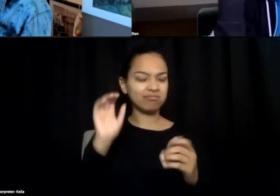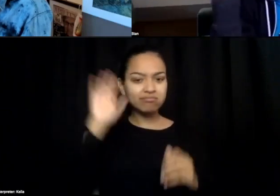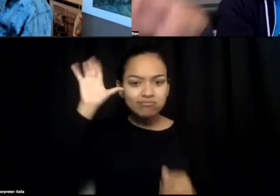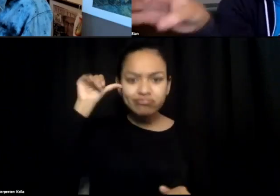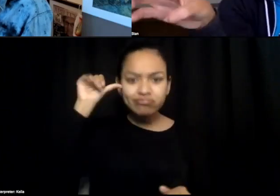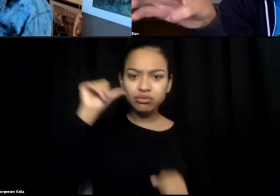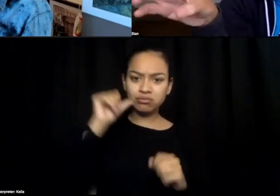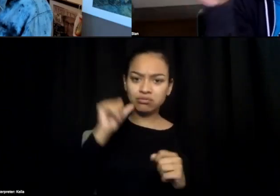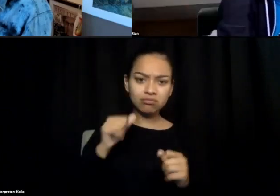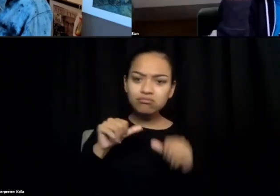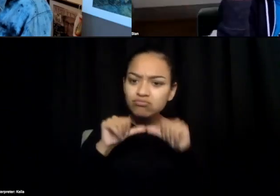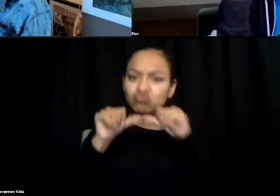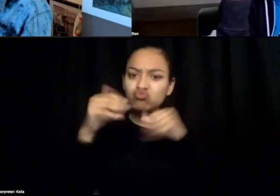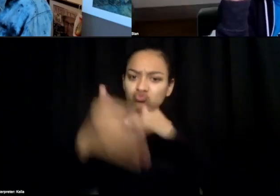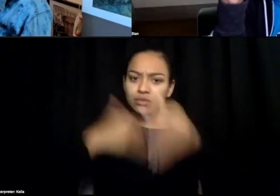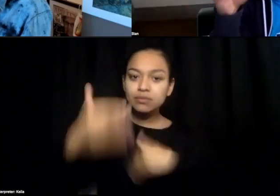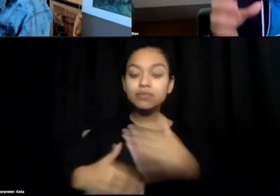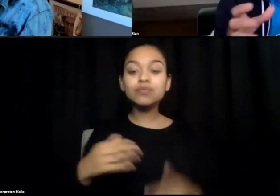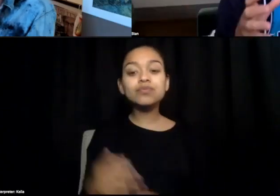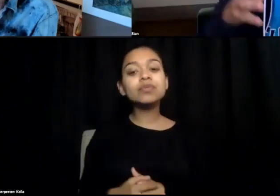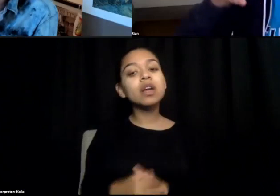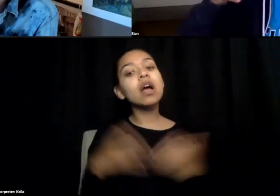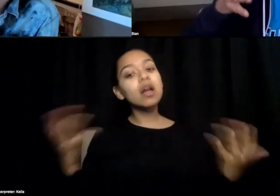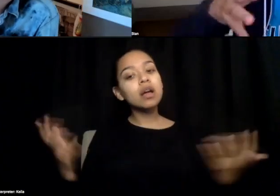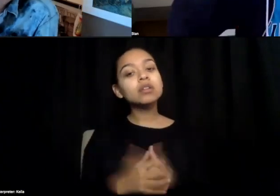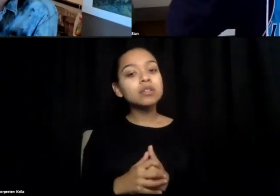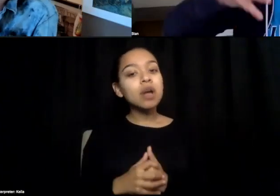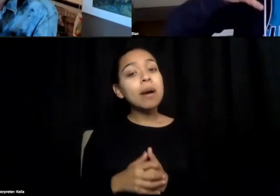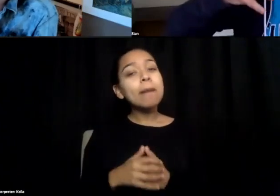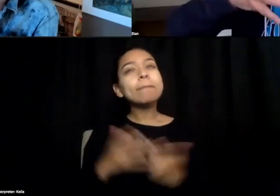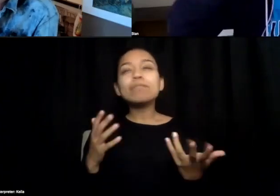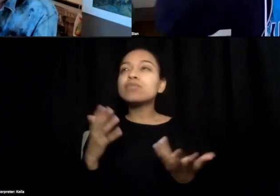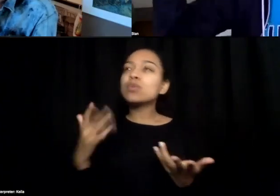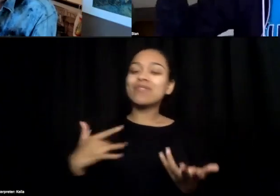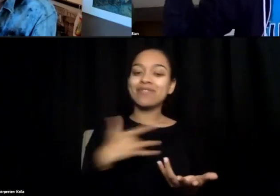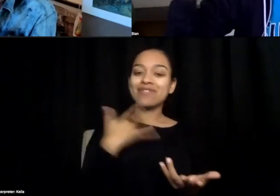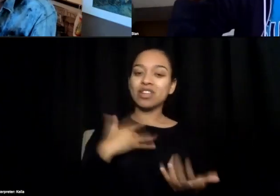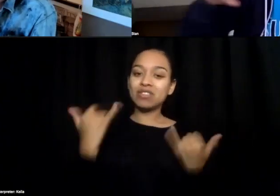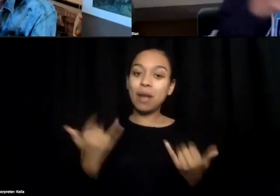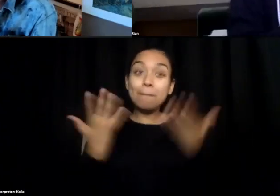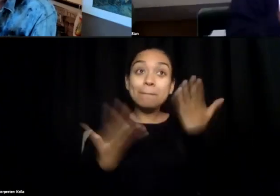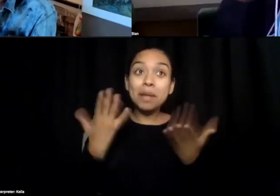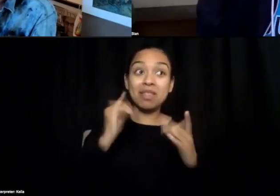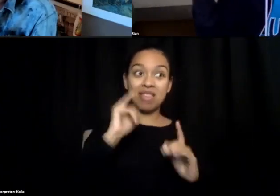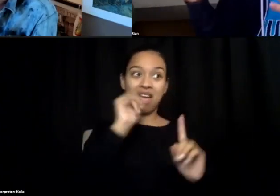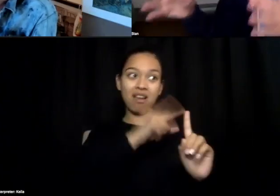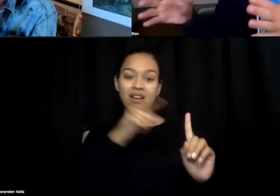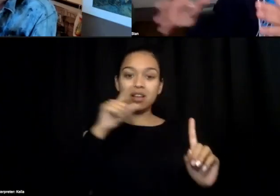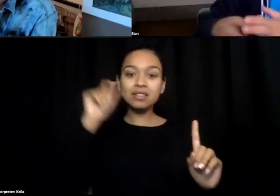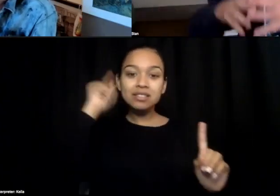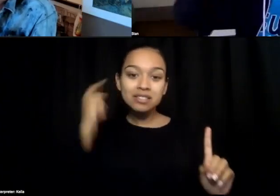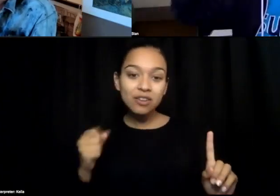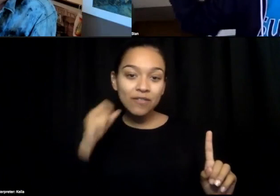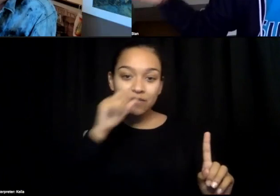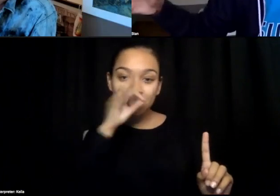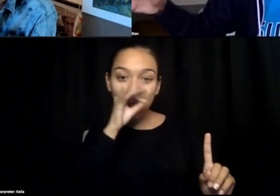really interesting people, but maybe TV wasn't the place that it was going to open that door. Maybe they have to see it on stage